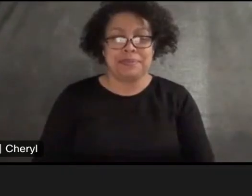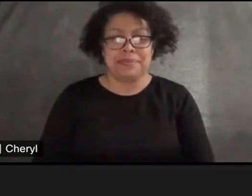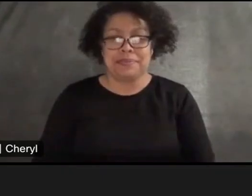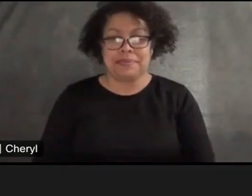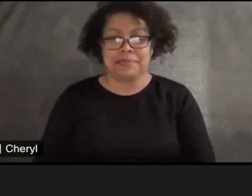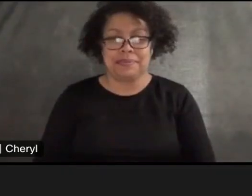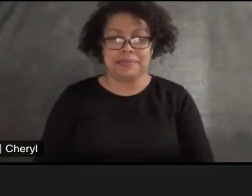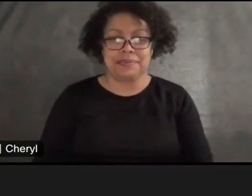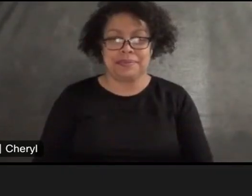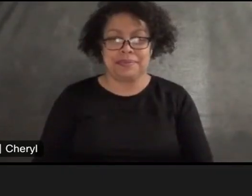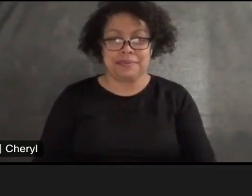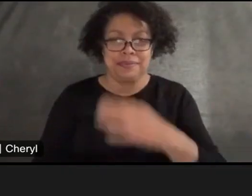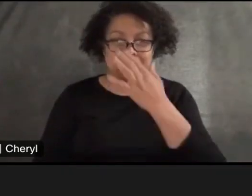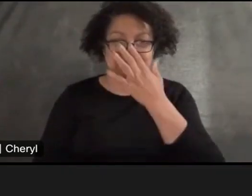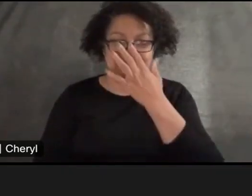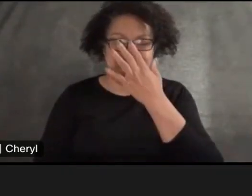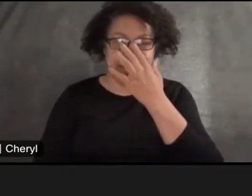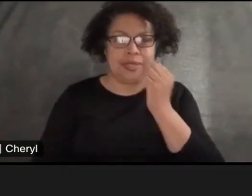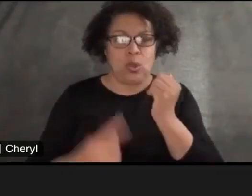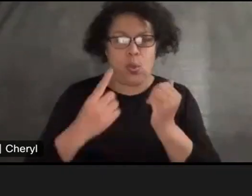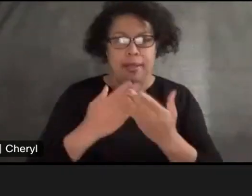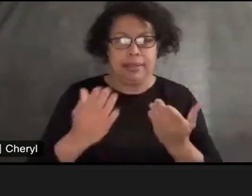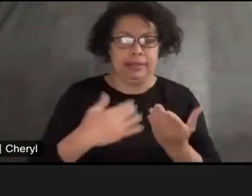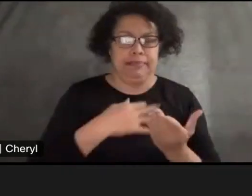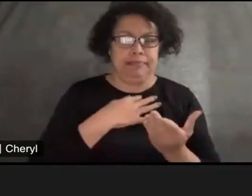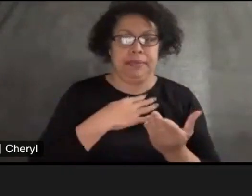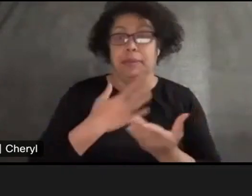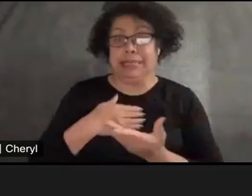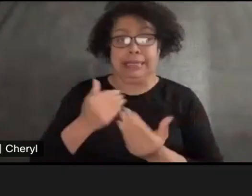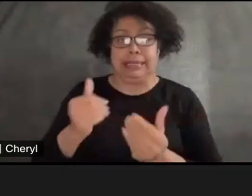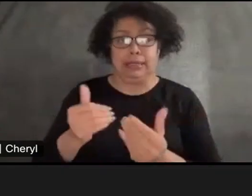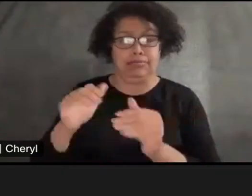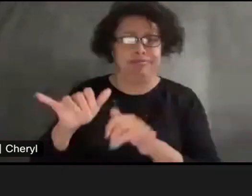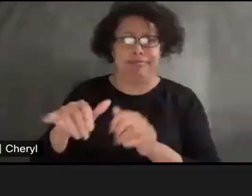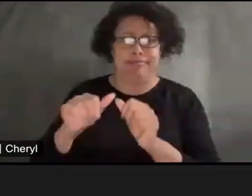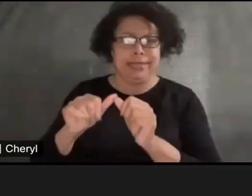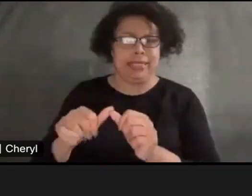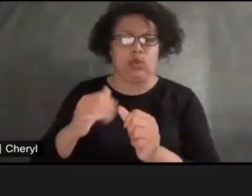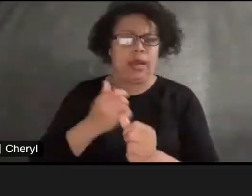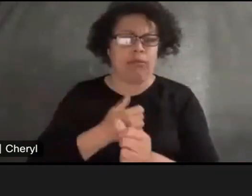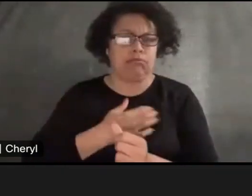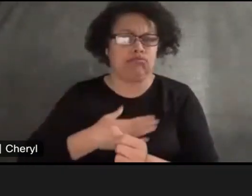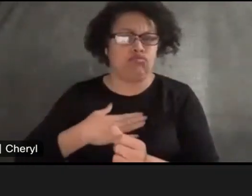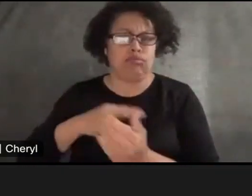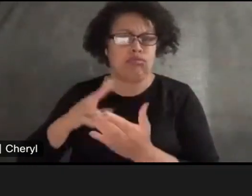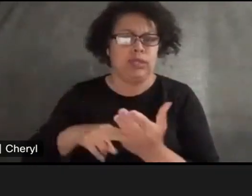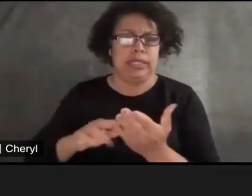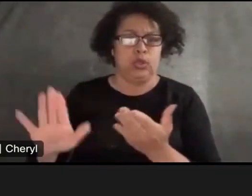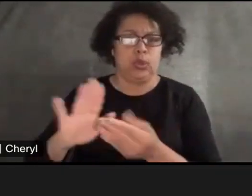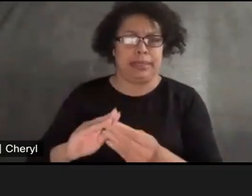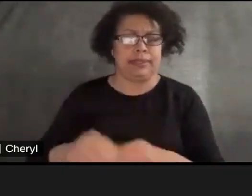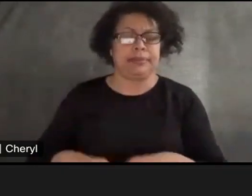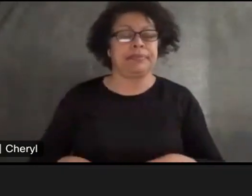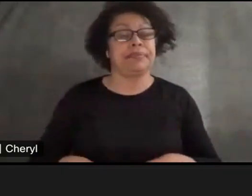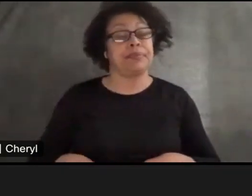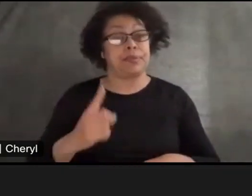One thing that I wanted to know, please continue sharing in the chat. I love reading all of these. One thing I wanted to know is